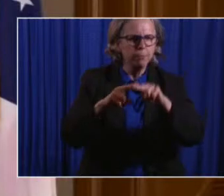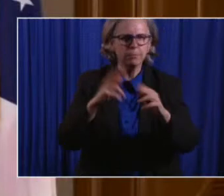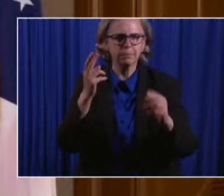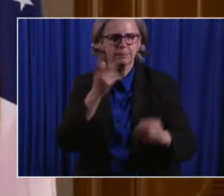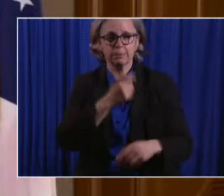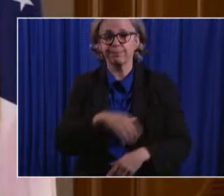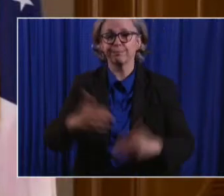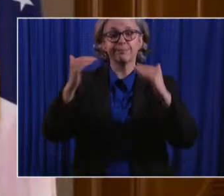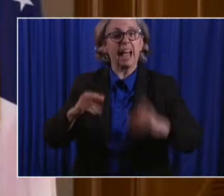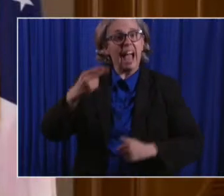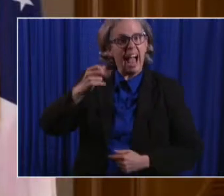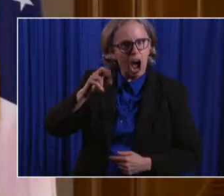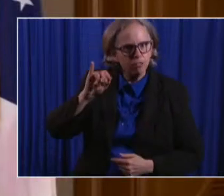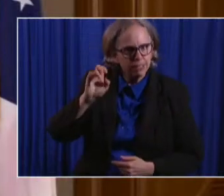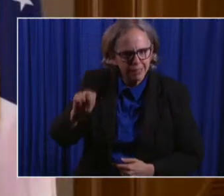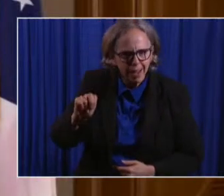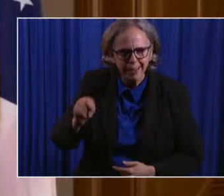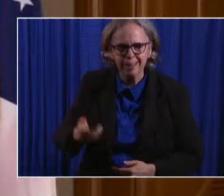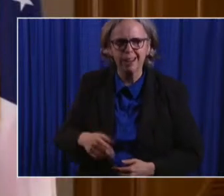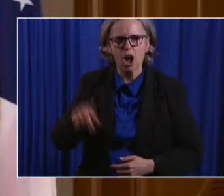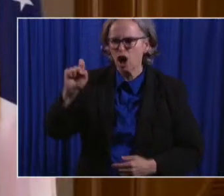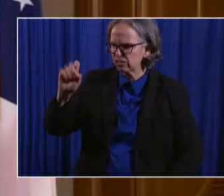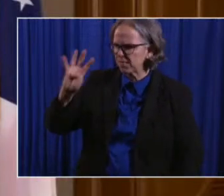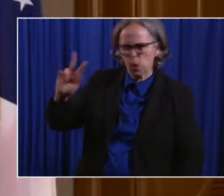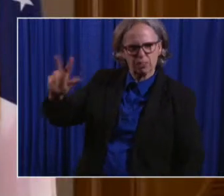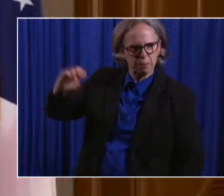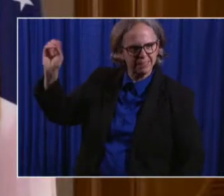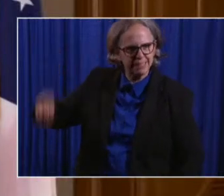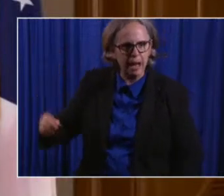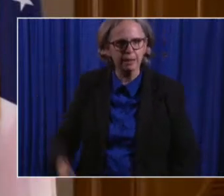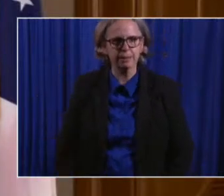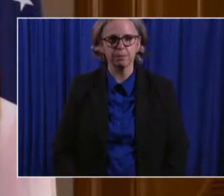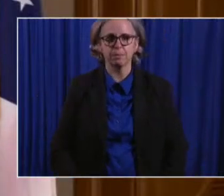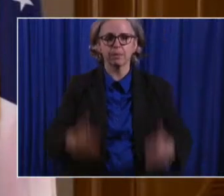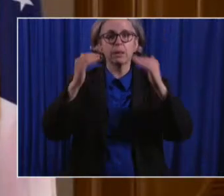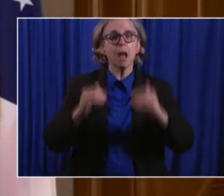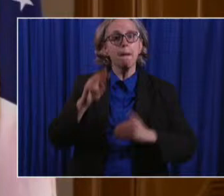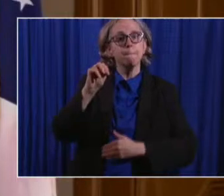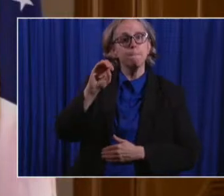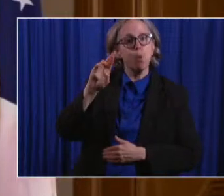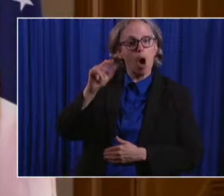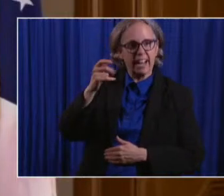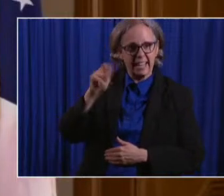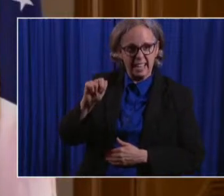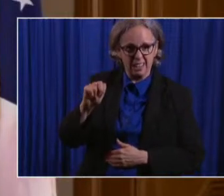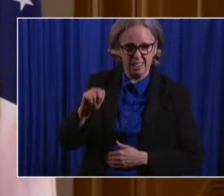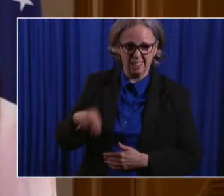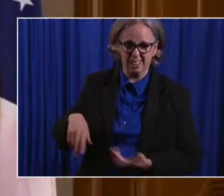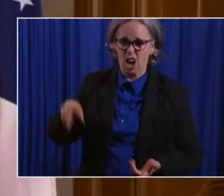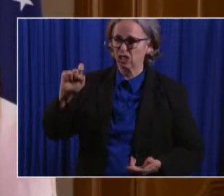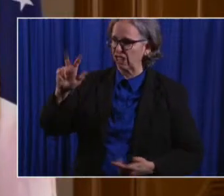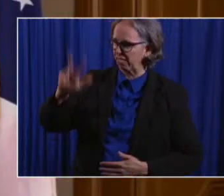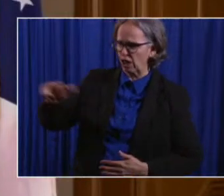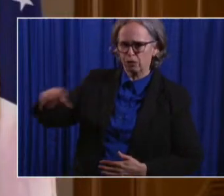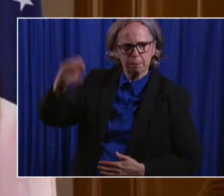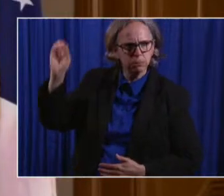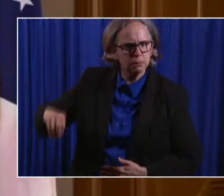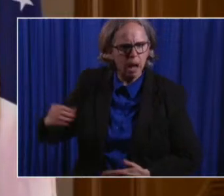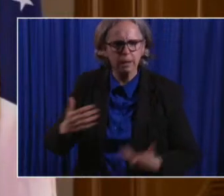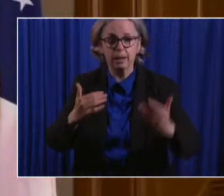second, 143% increase. Morgan County, 138% increase. Seneca